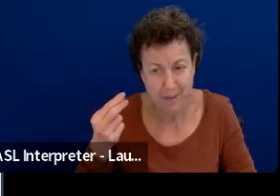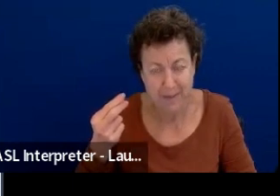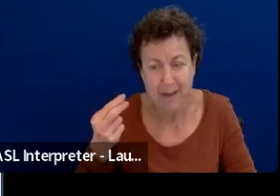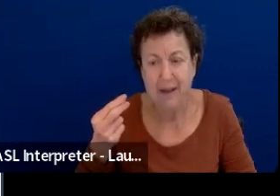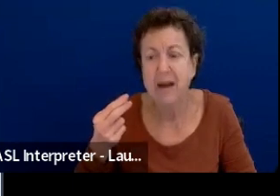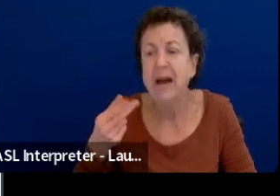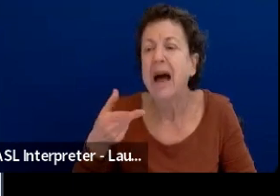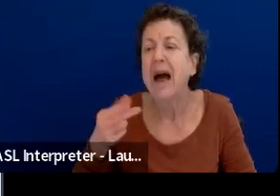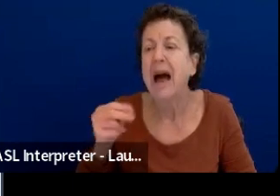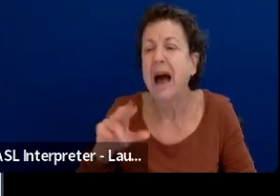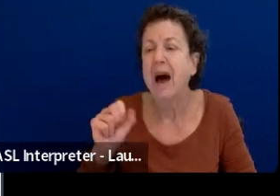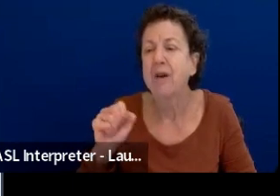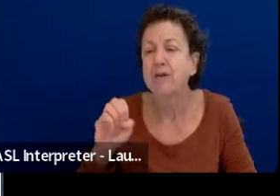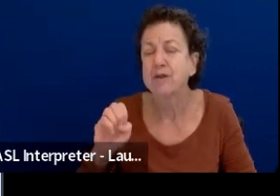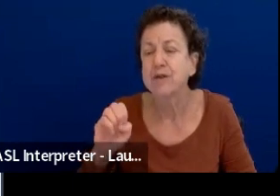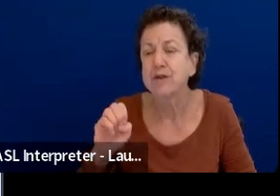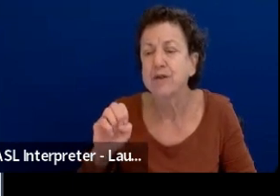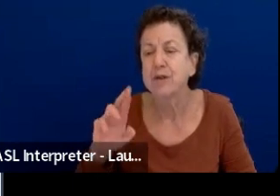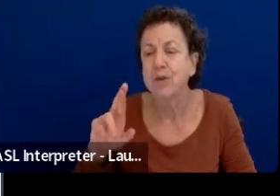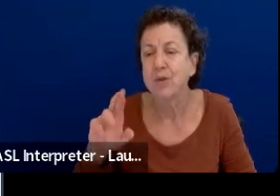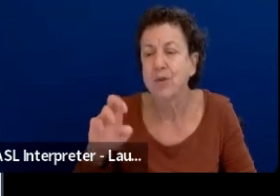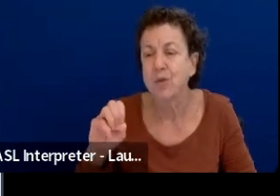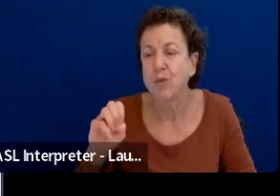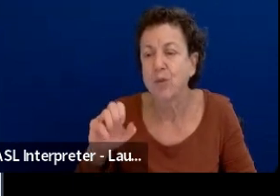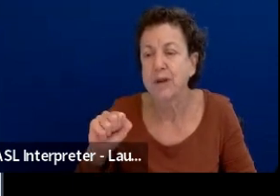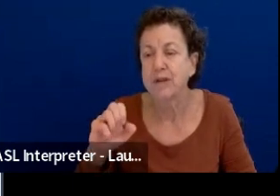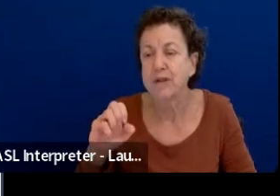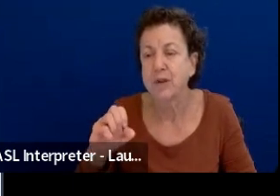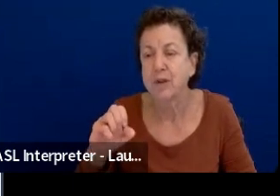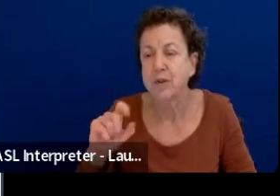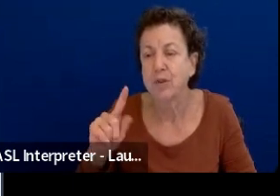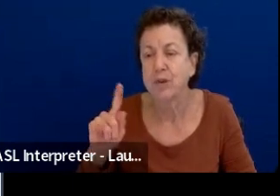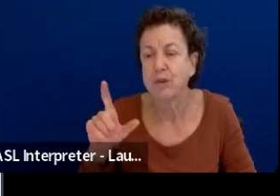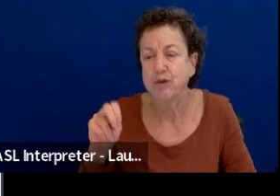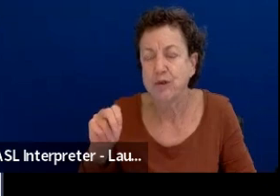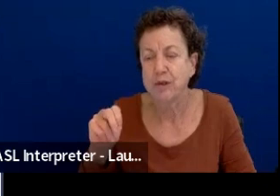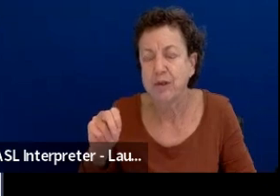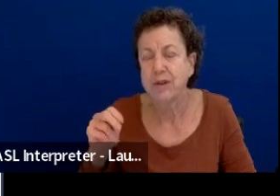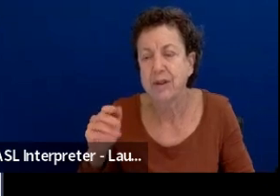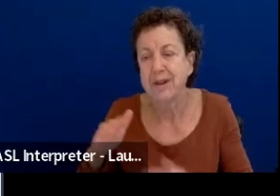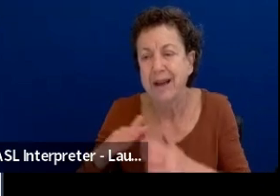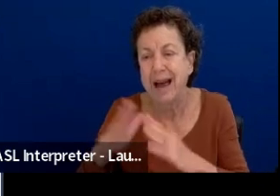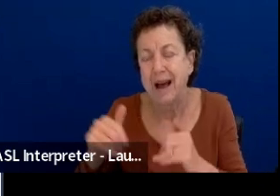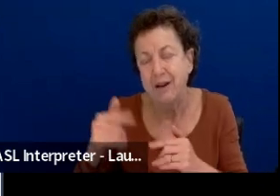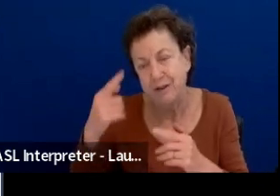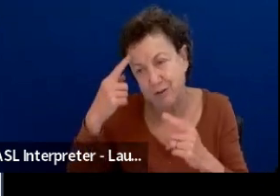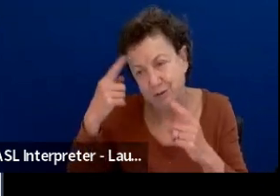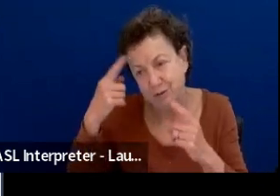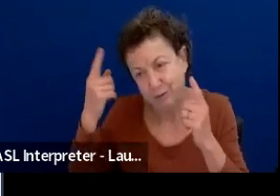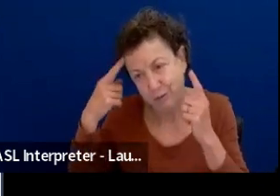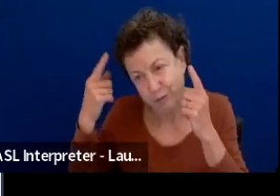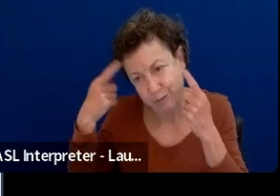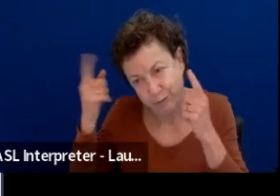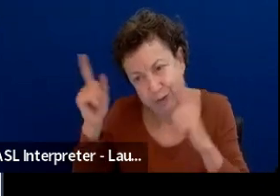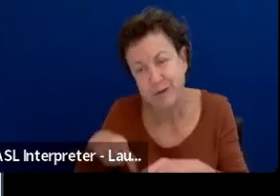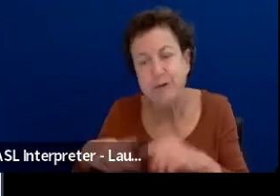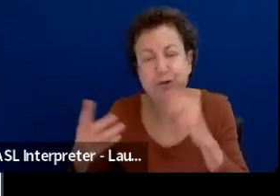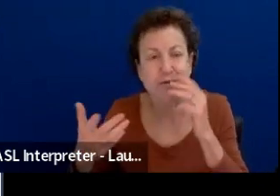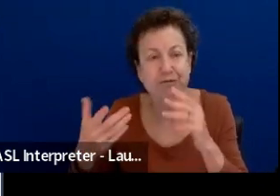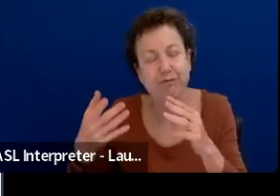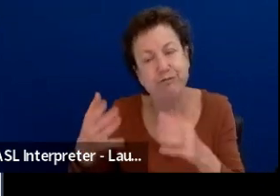House resolution is what that would stand for. Thank you. Yeah, no problem.